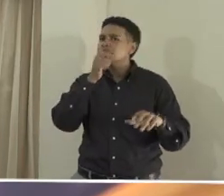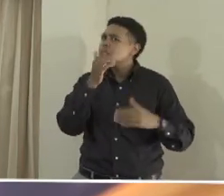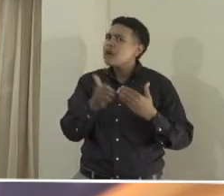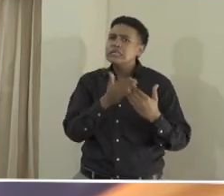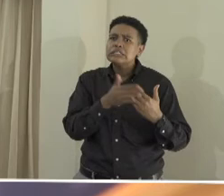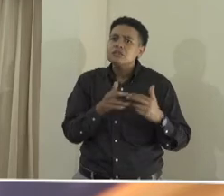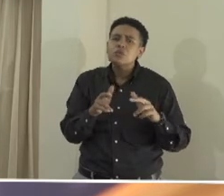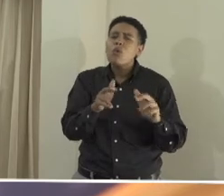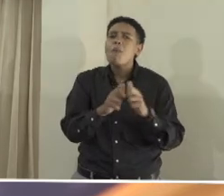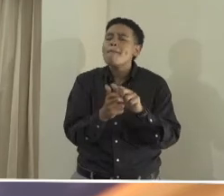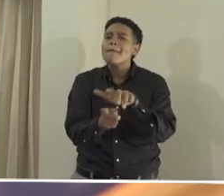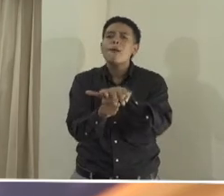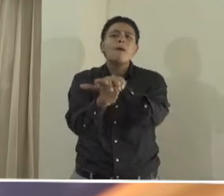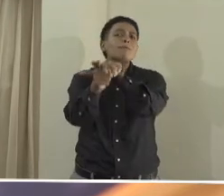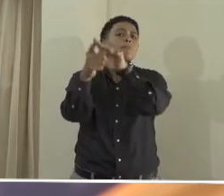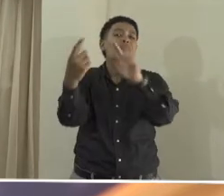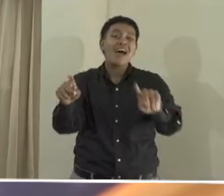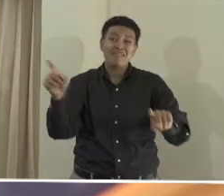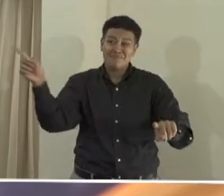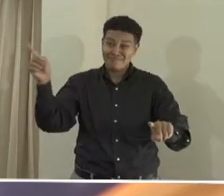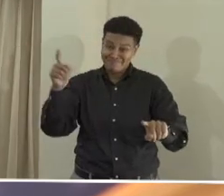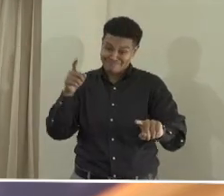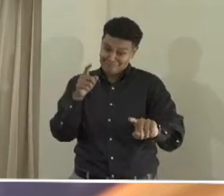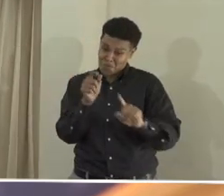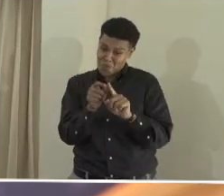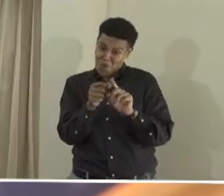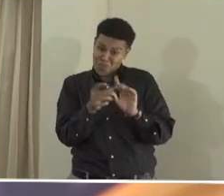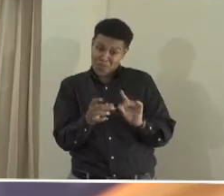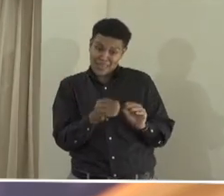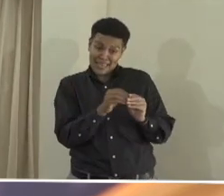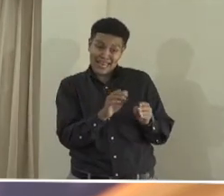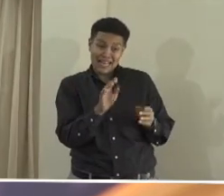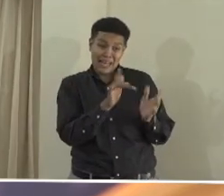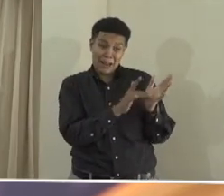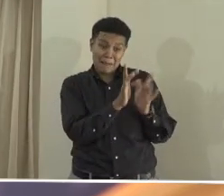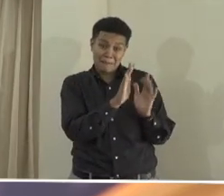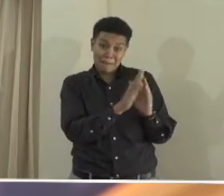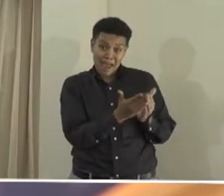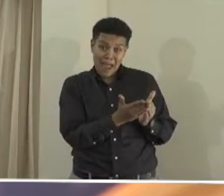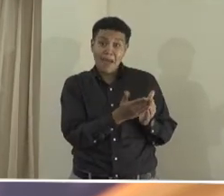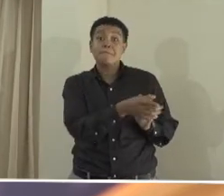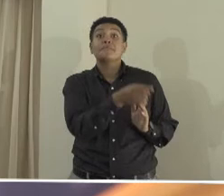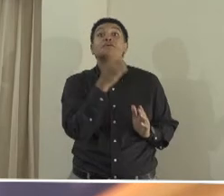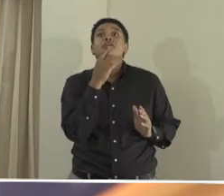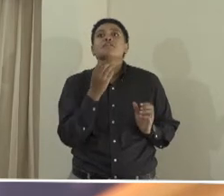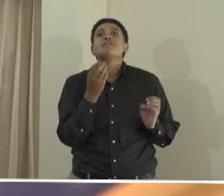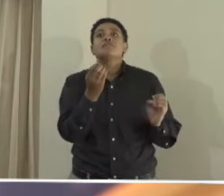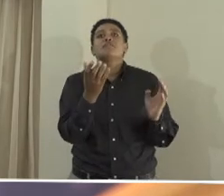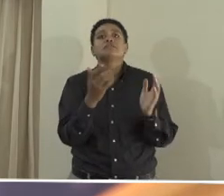in the Bible almost as many times as there are days in the year.